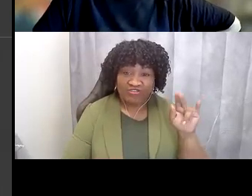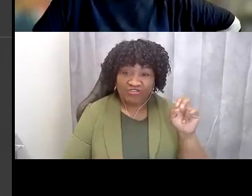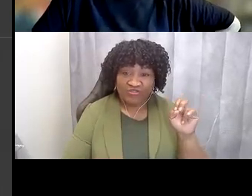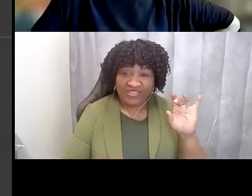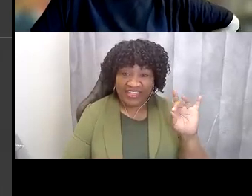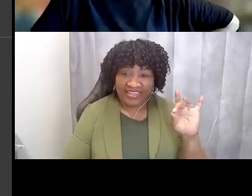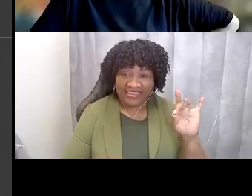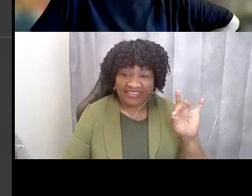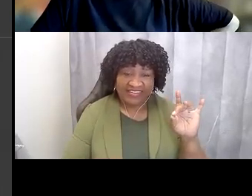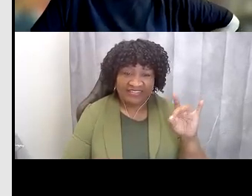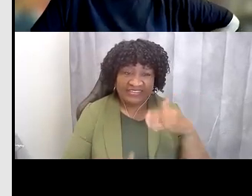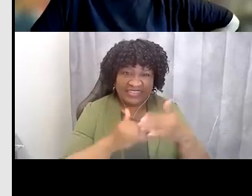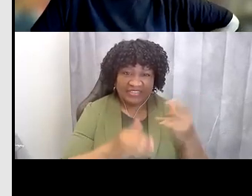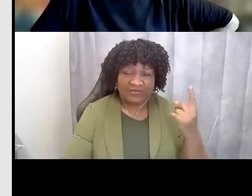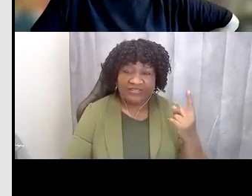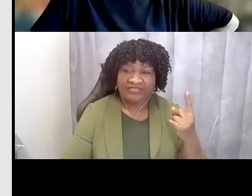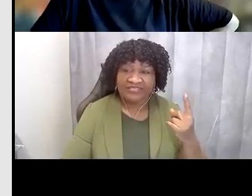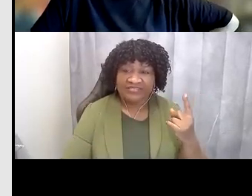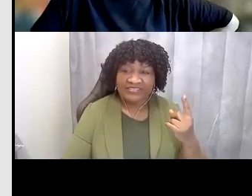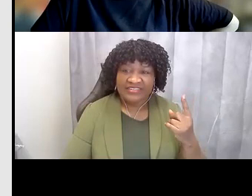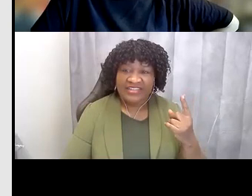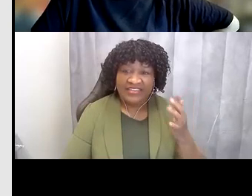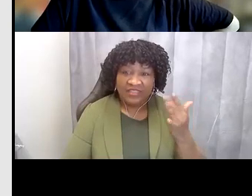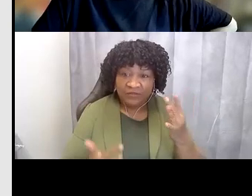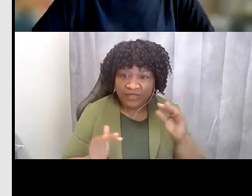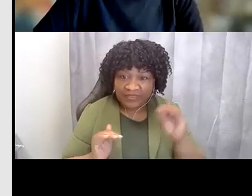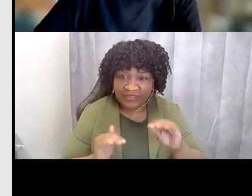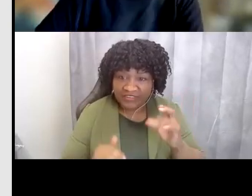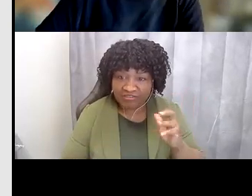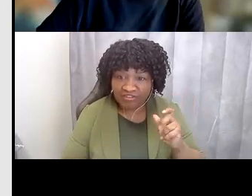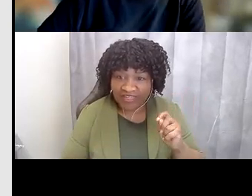And we will wait, there's something in the chat.